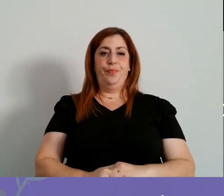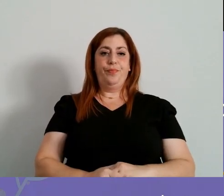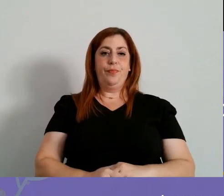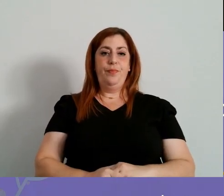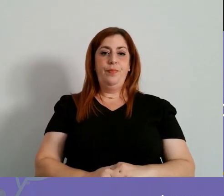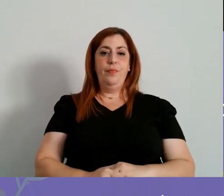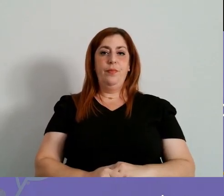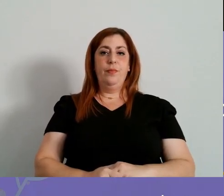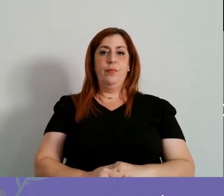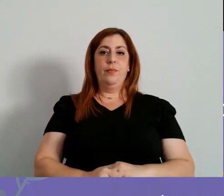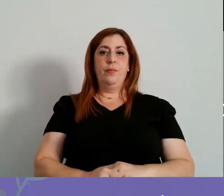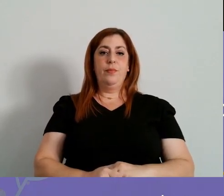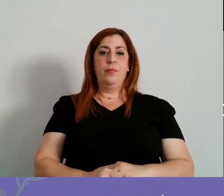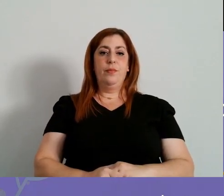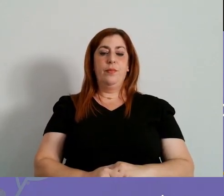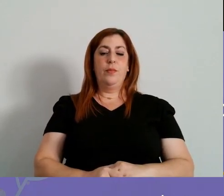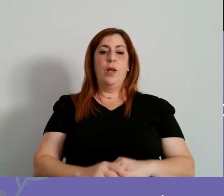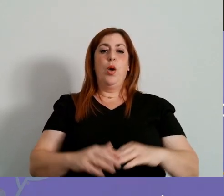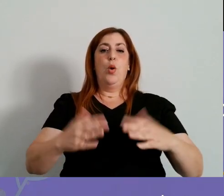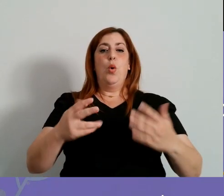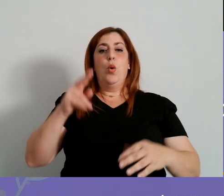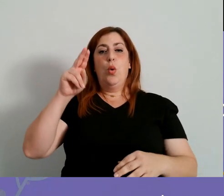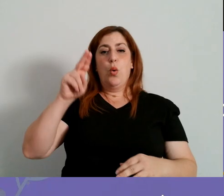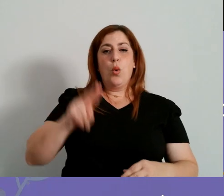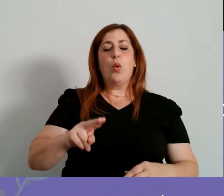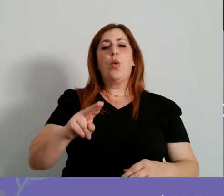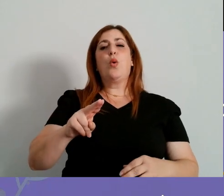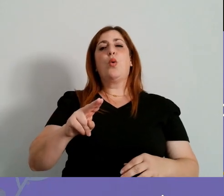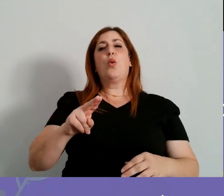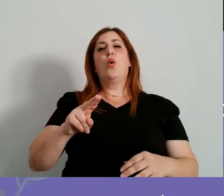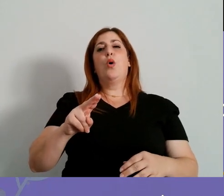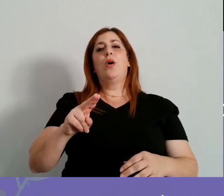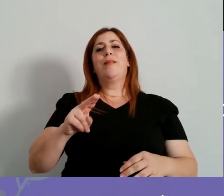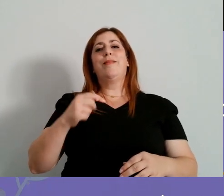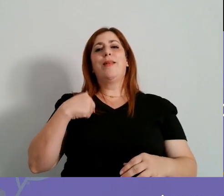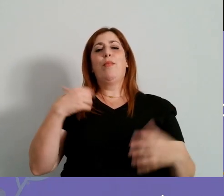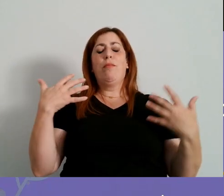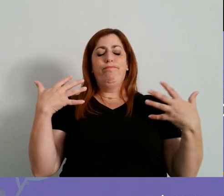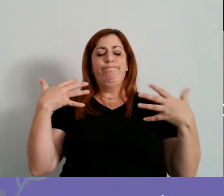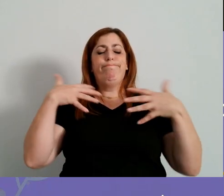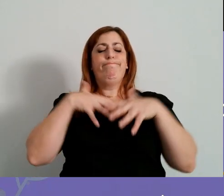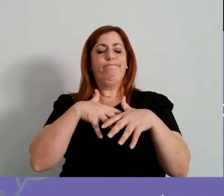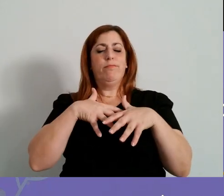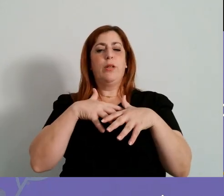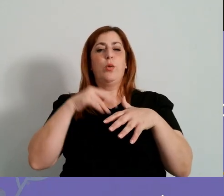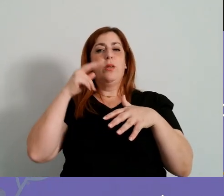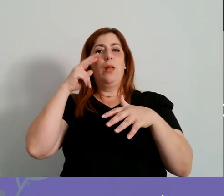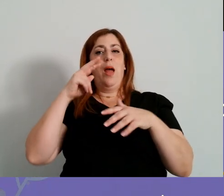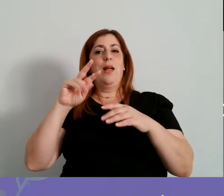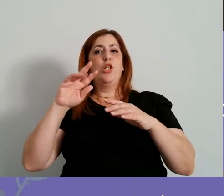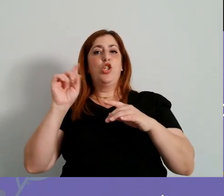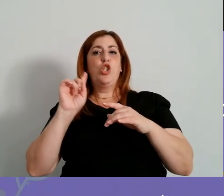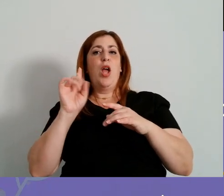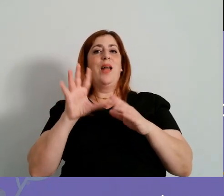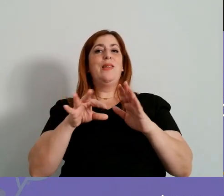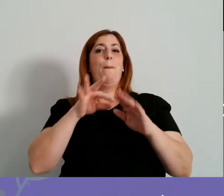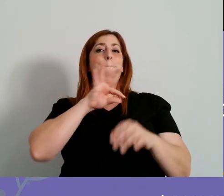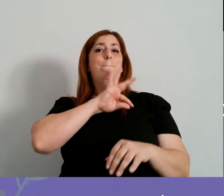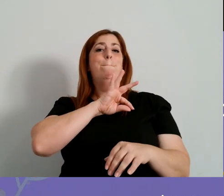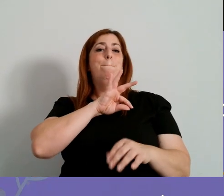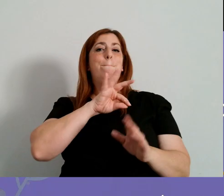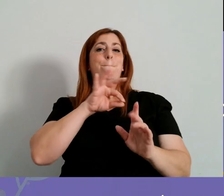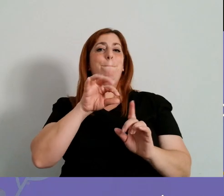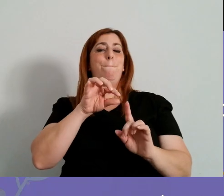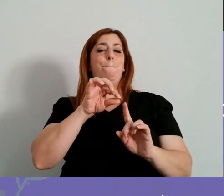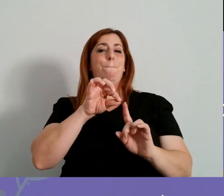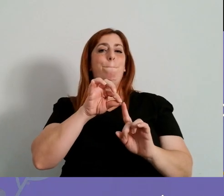harmful systems such as white privilege, capitalism, etc. These are all things that are interconnected. Even though they might